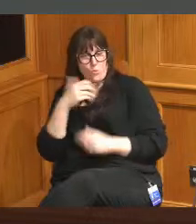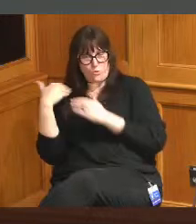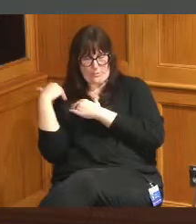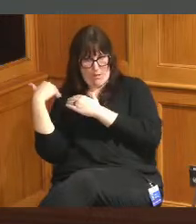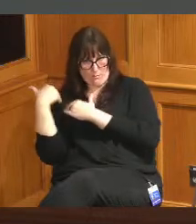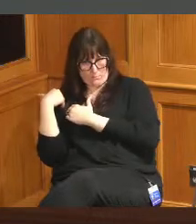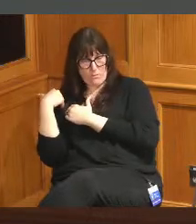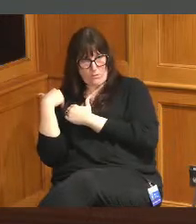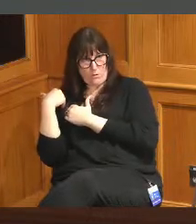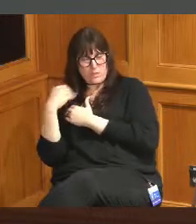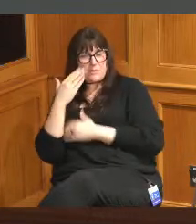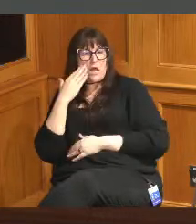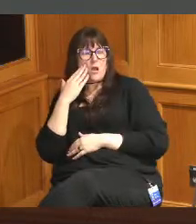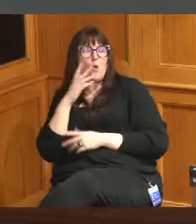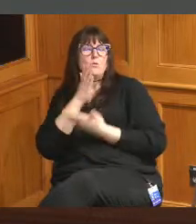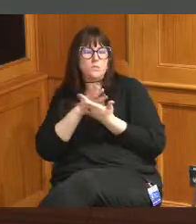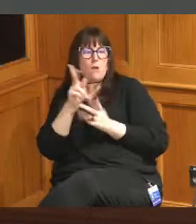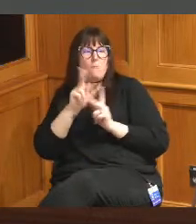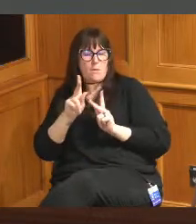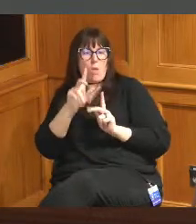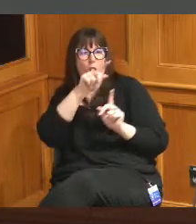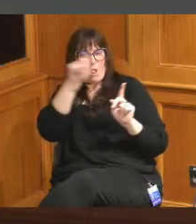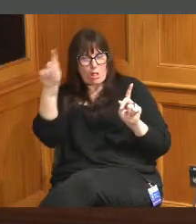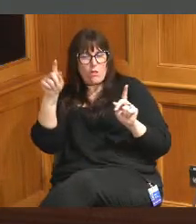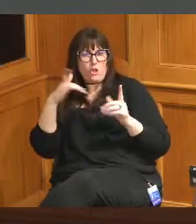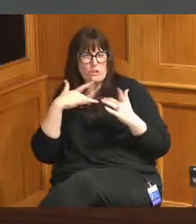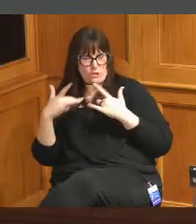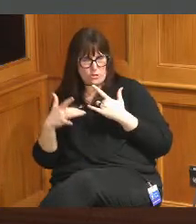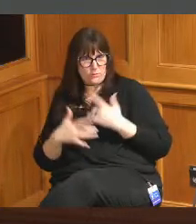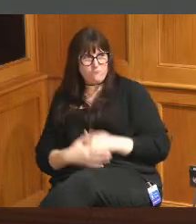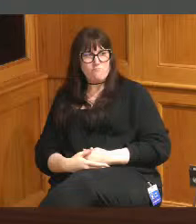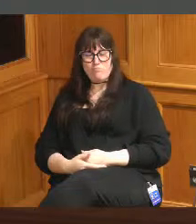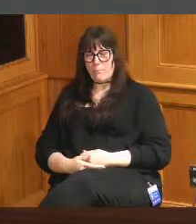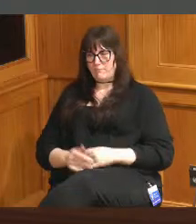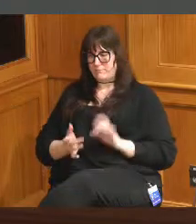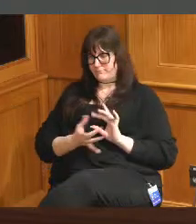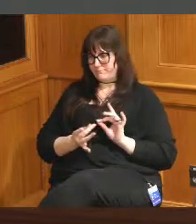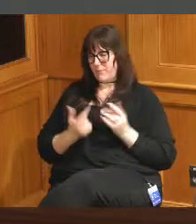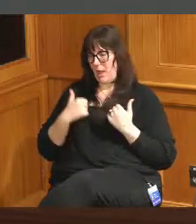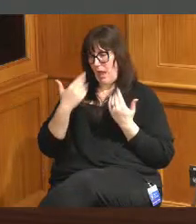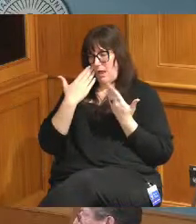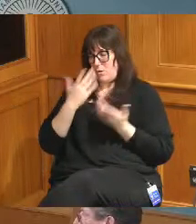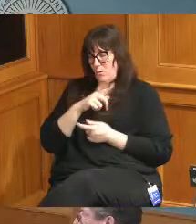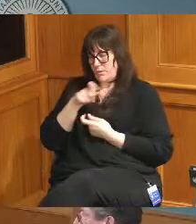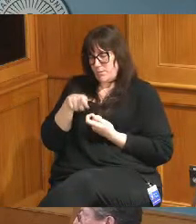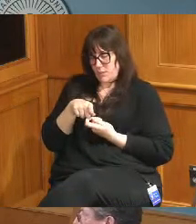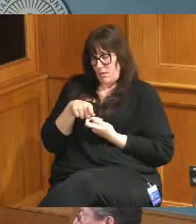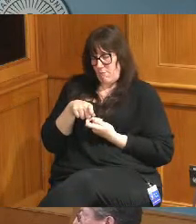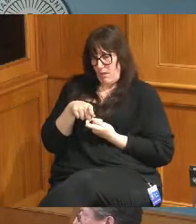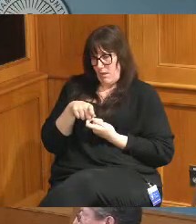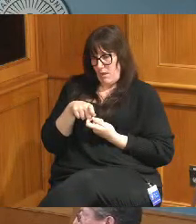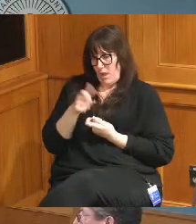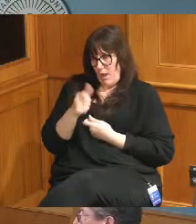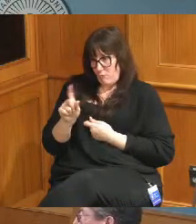there, because I know there are some big ones throughout the community. Can I just say on that, I don't know a specific one. They're everywhere. That's the problem. We don't have